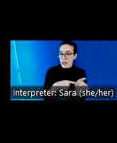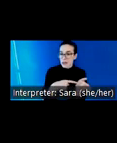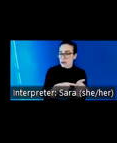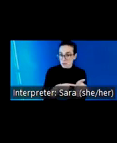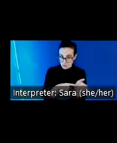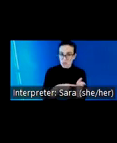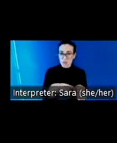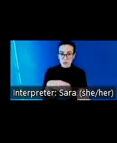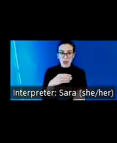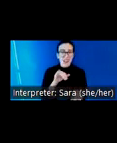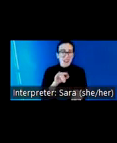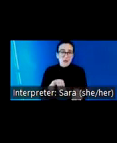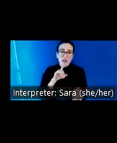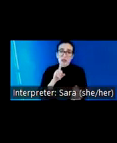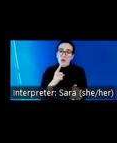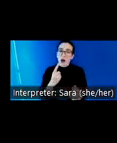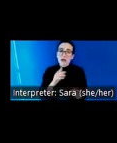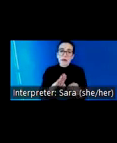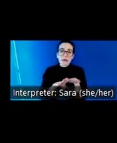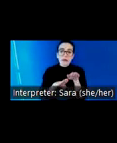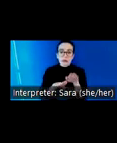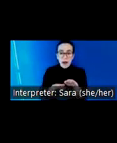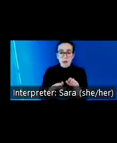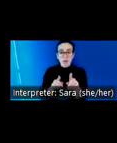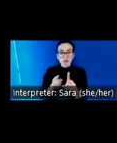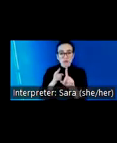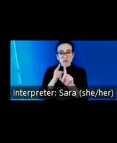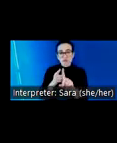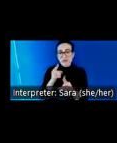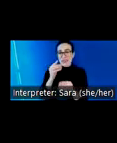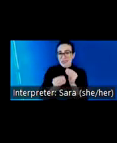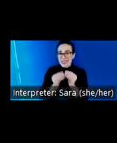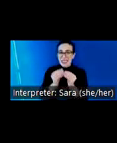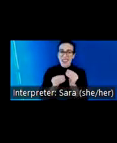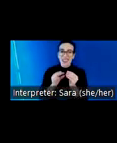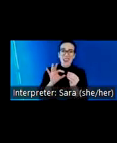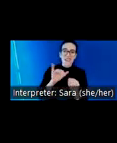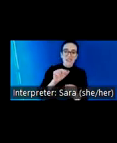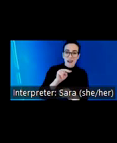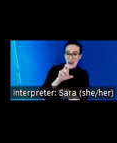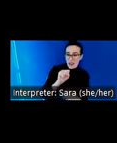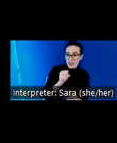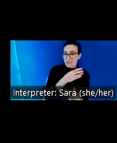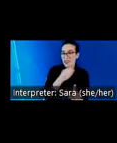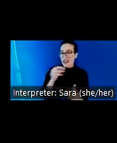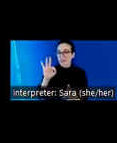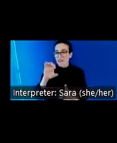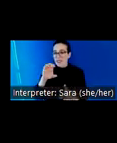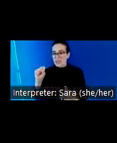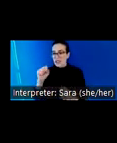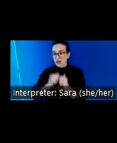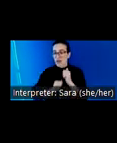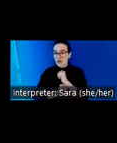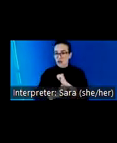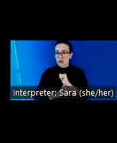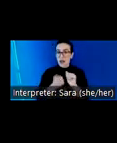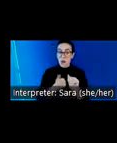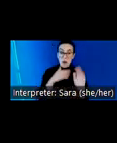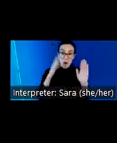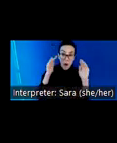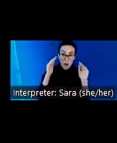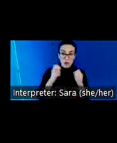step towards fixing the district's fines and fees structure. We hope to expand that work more into the coming year.